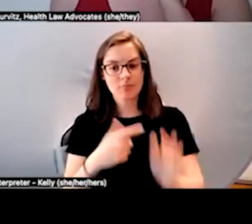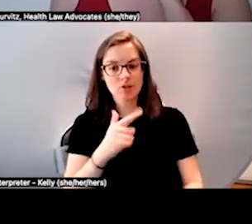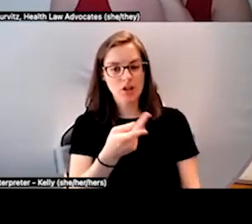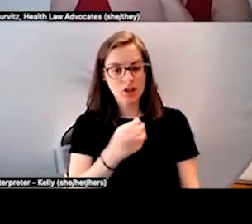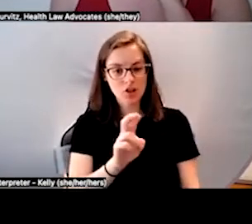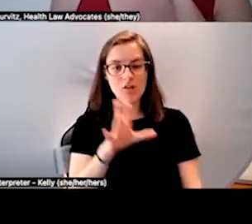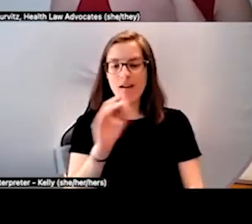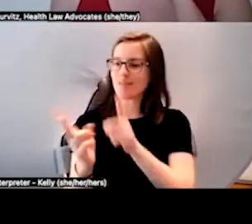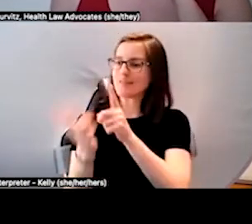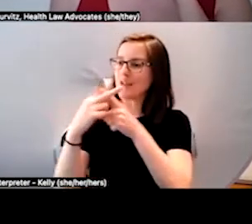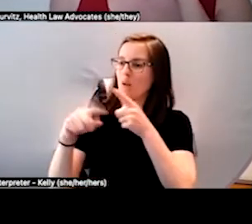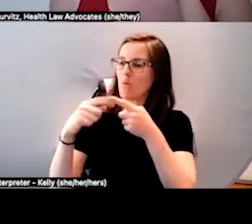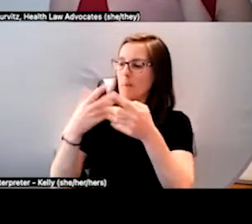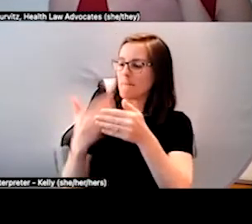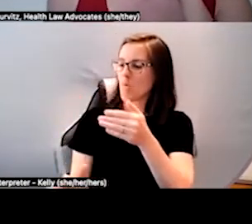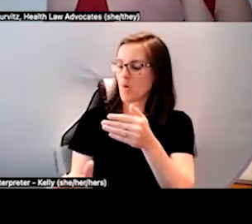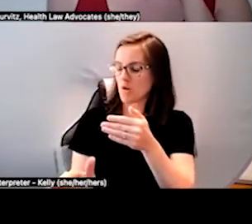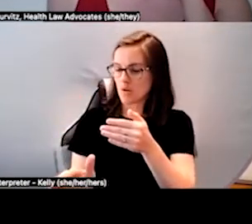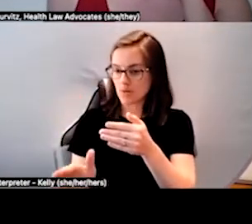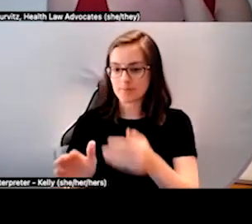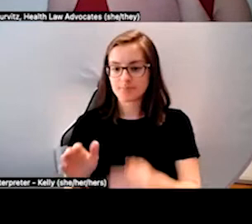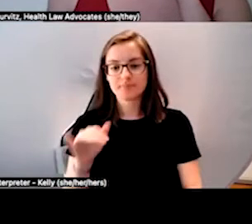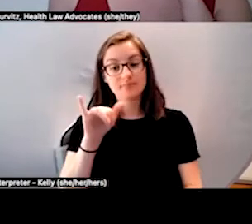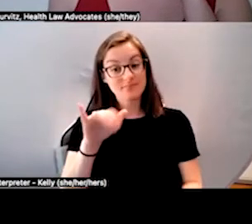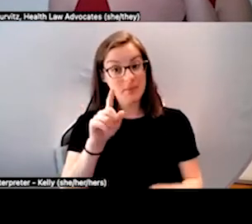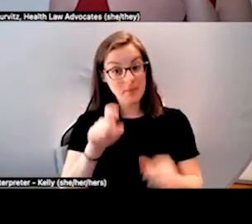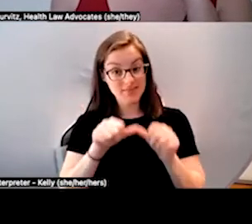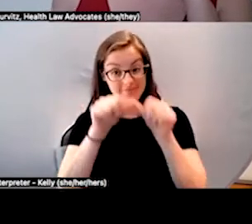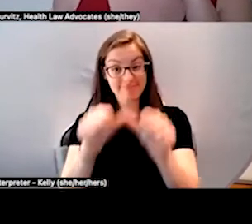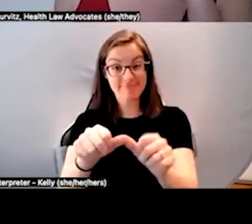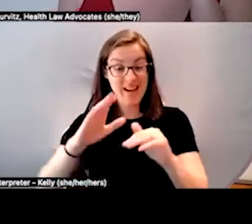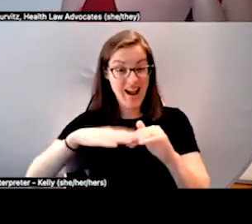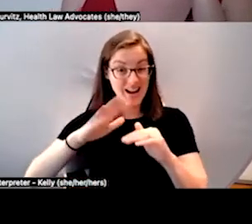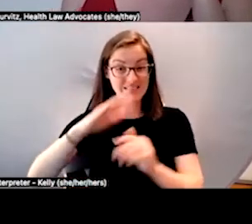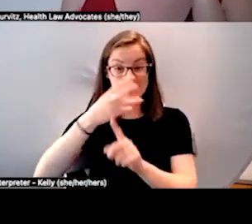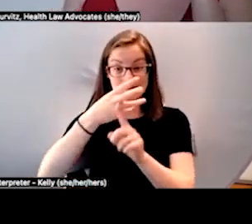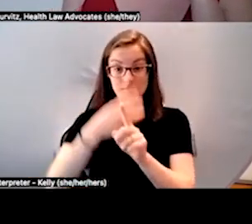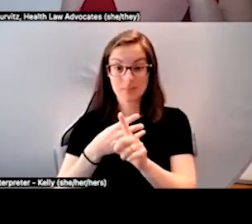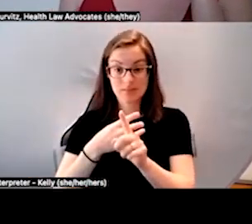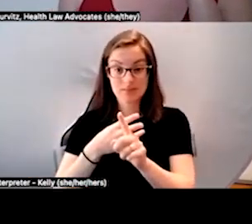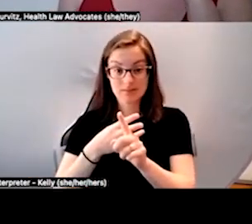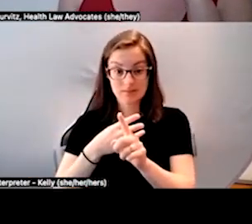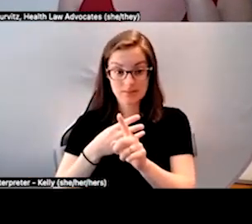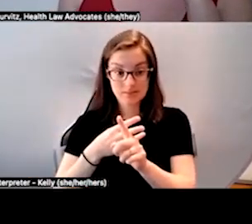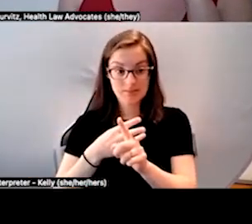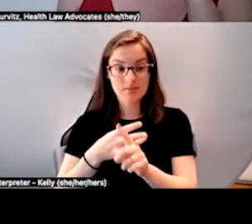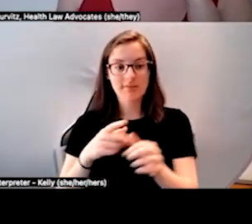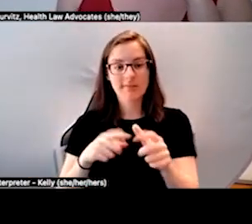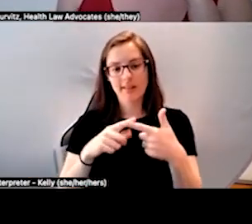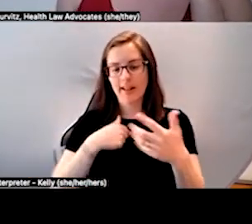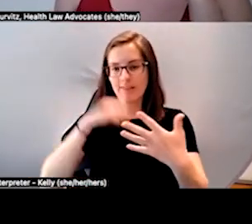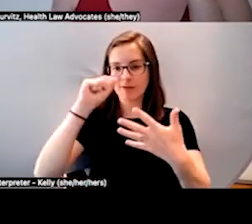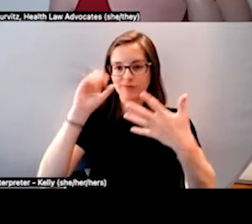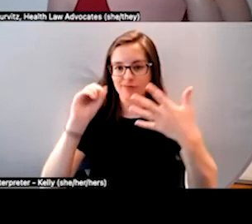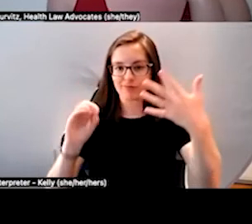gender, which lasts at least 6 months. And then they have this whole host of criteria that